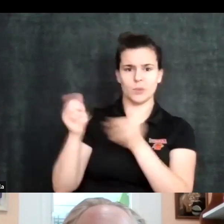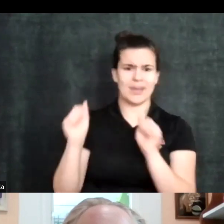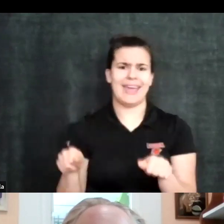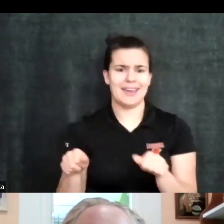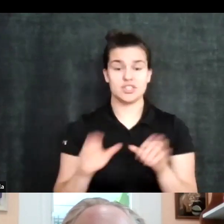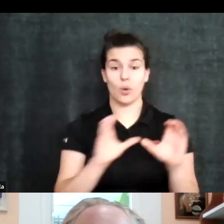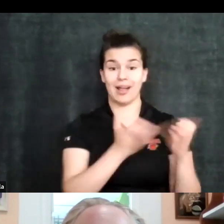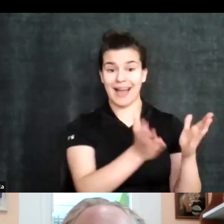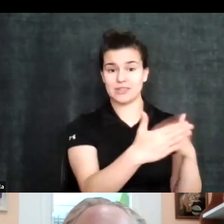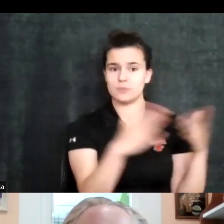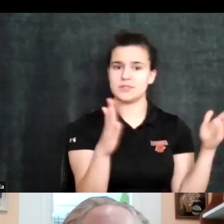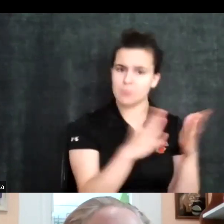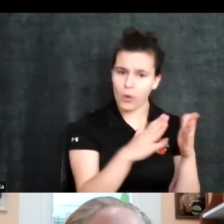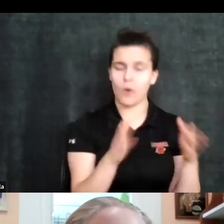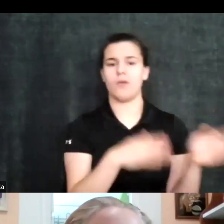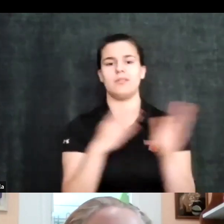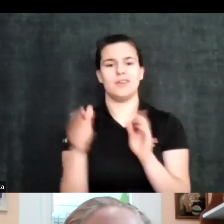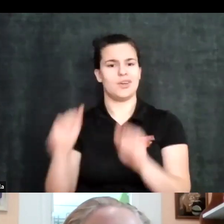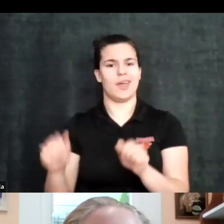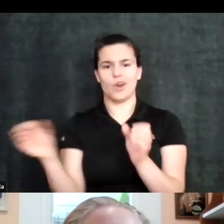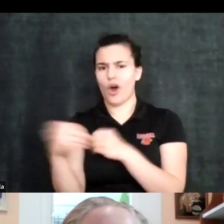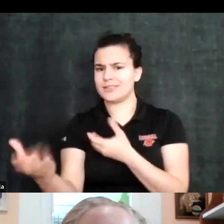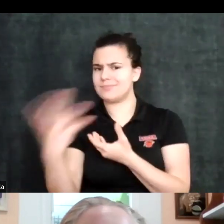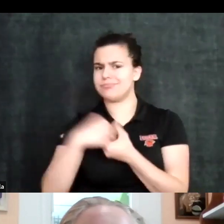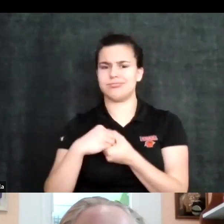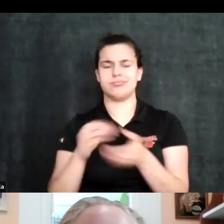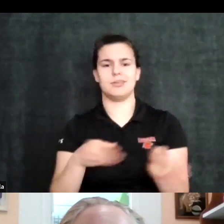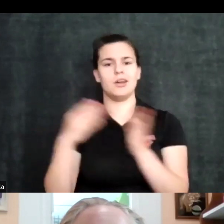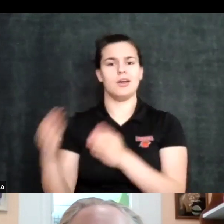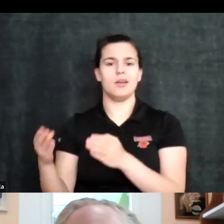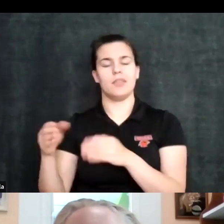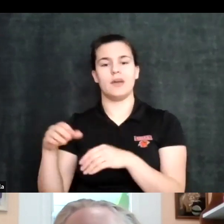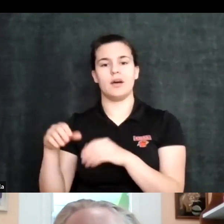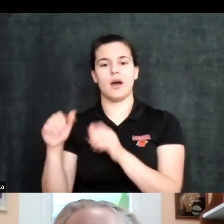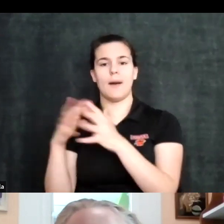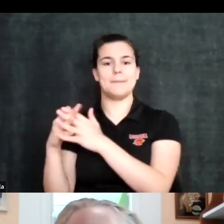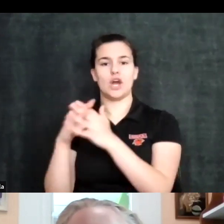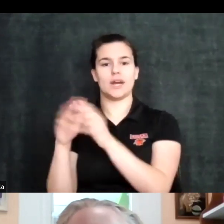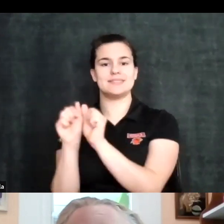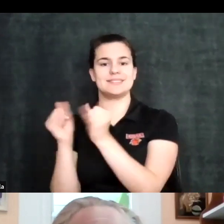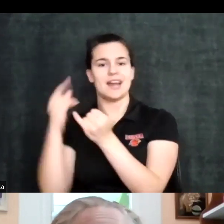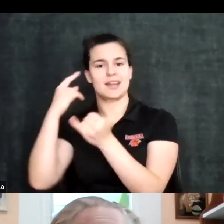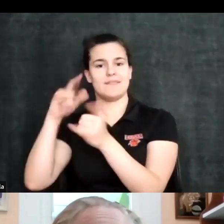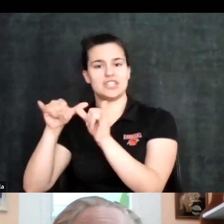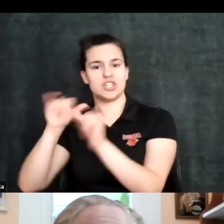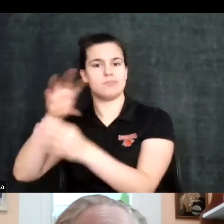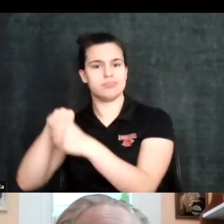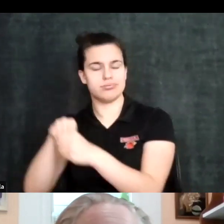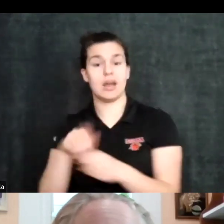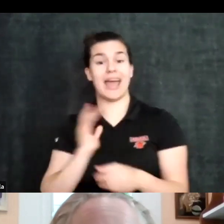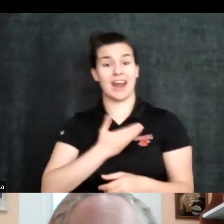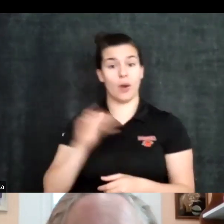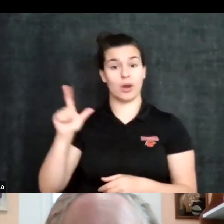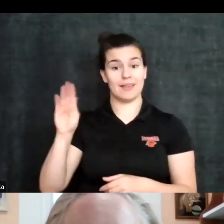lot of other resources for them: an office for American Society of Civil Engineers, a space in our labs for them to build canoes or